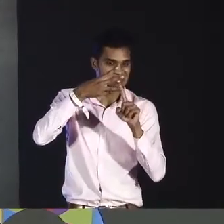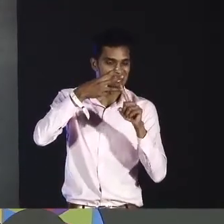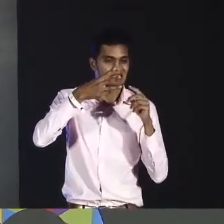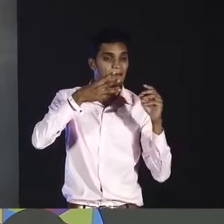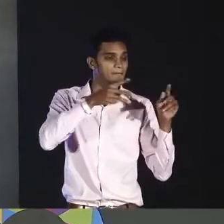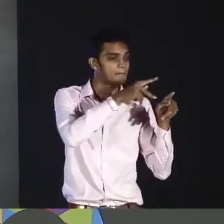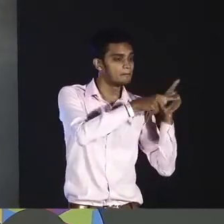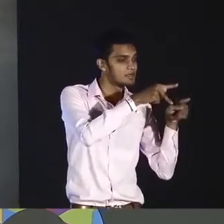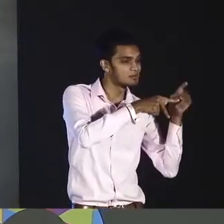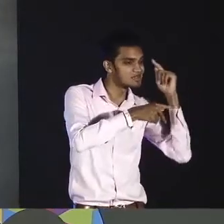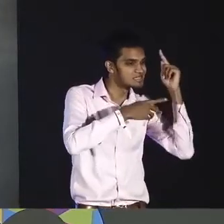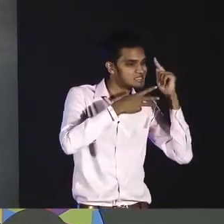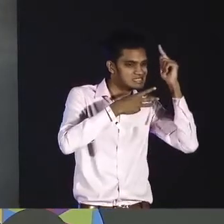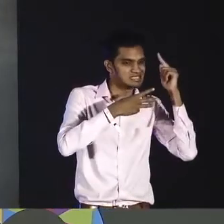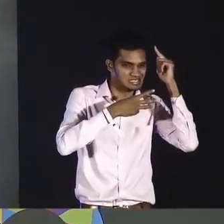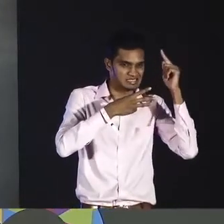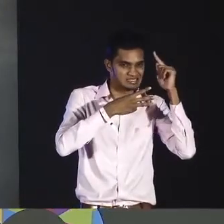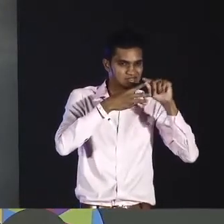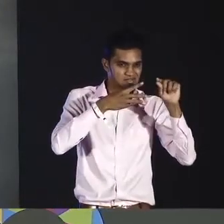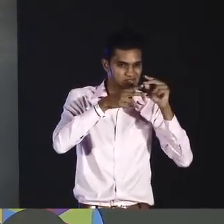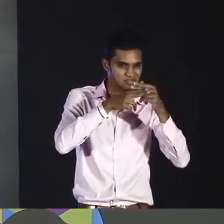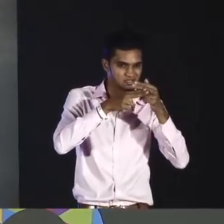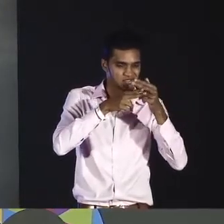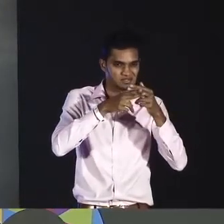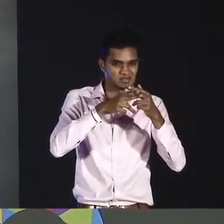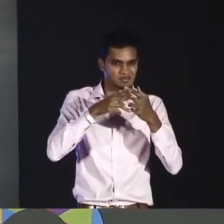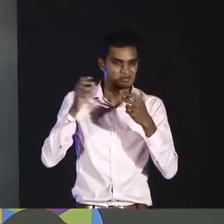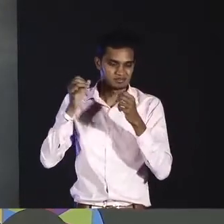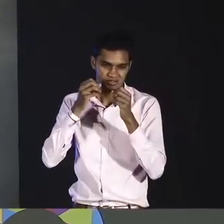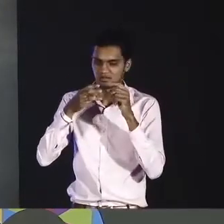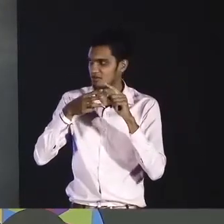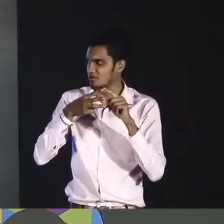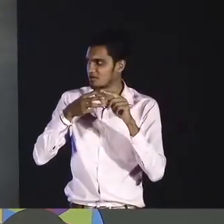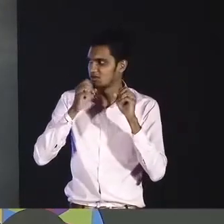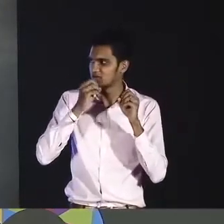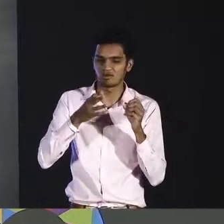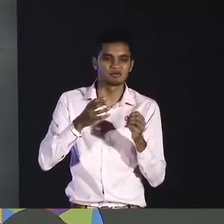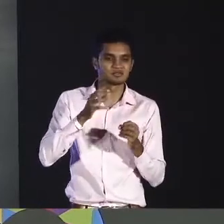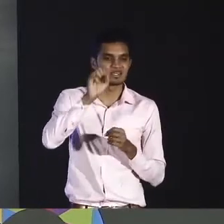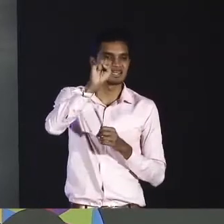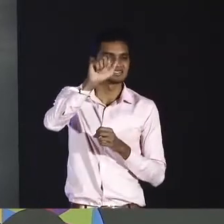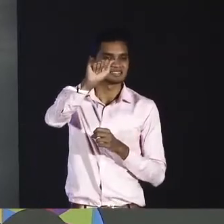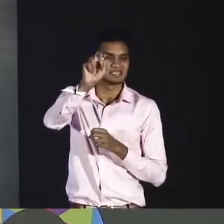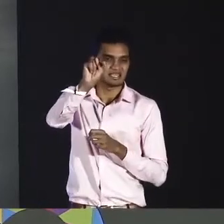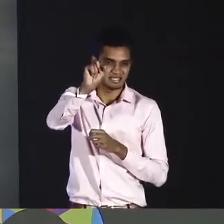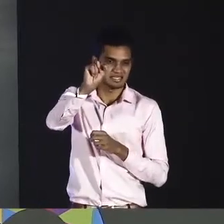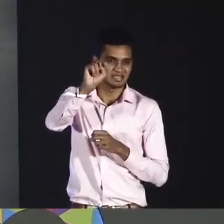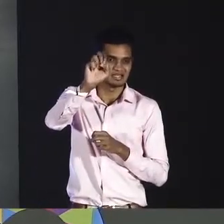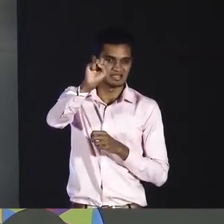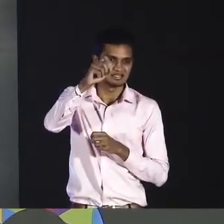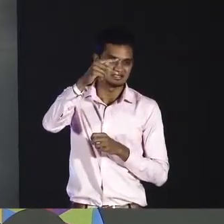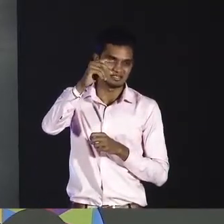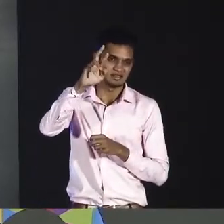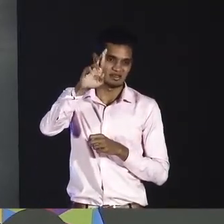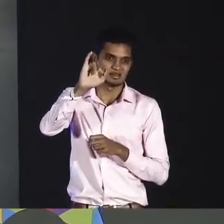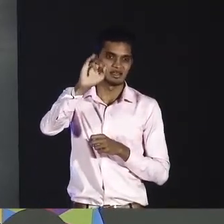the kutarka, and the vitarka. Tarka and kutarka, I'll talk together. Don't worry about the Sanskrit word. Tarka and kutarka stands for plain logic and fraud